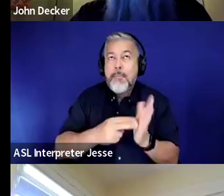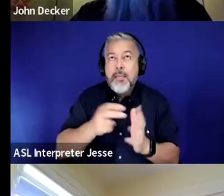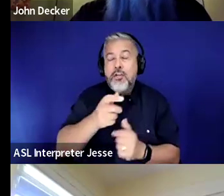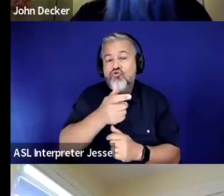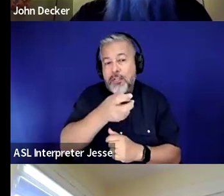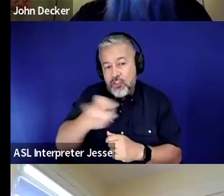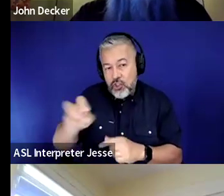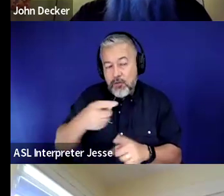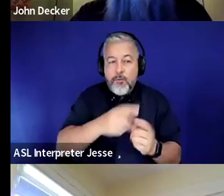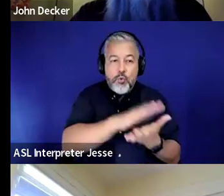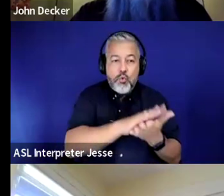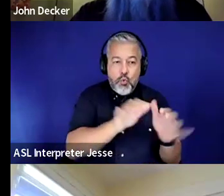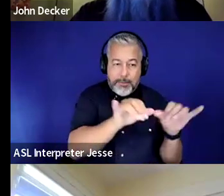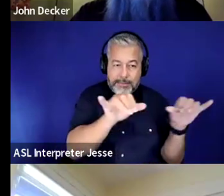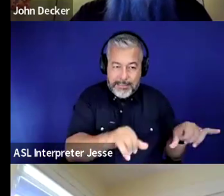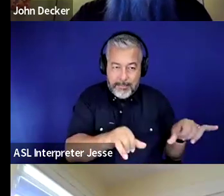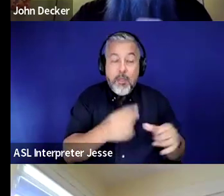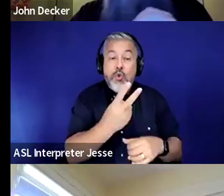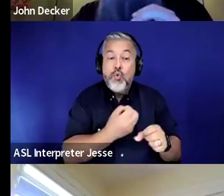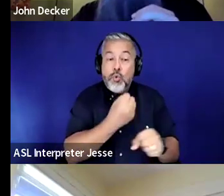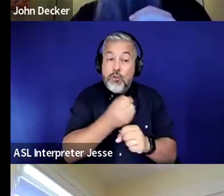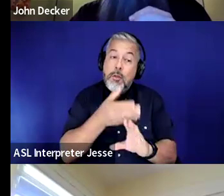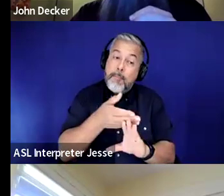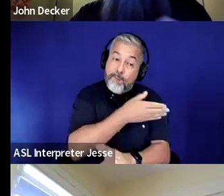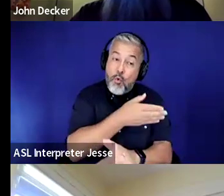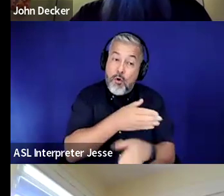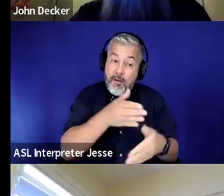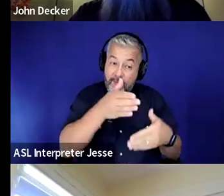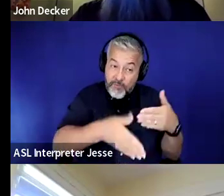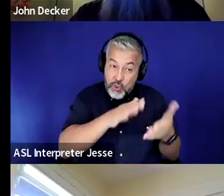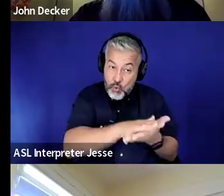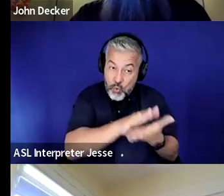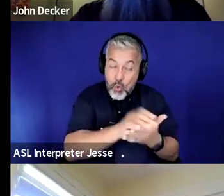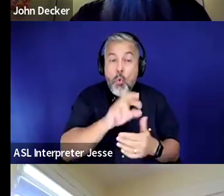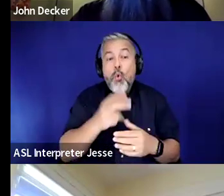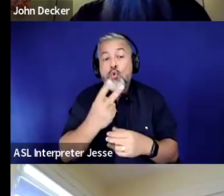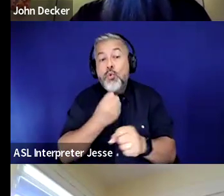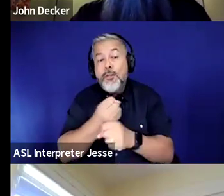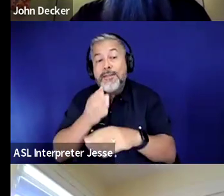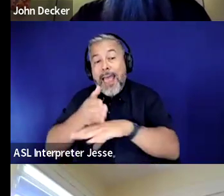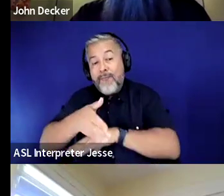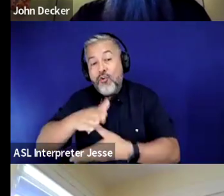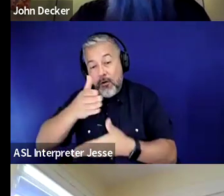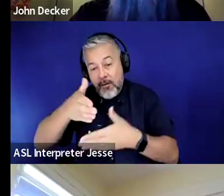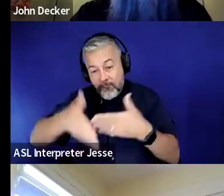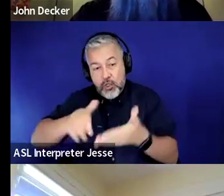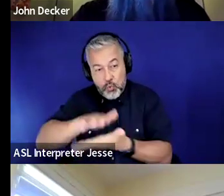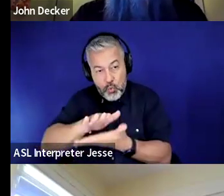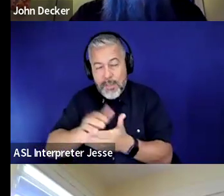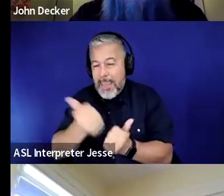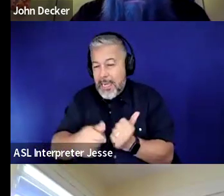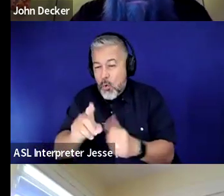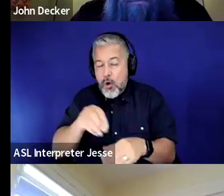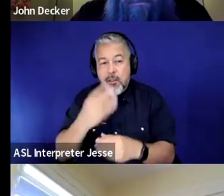transitioning from the school system. So that's either 2 years before you're done with school or 2 years after, anywhere in that 4-year